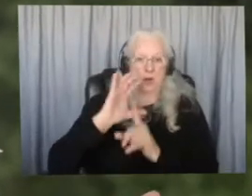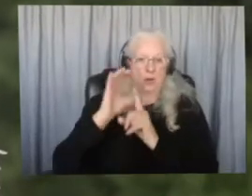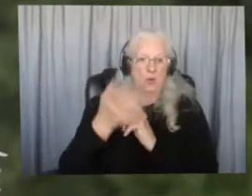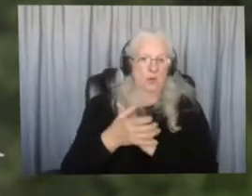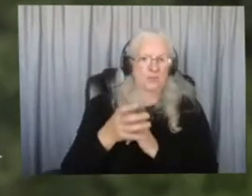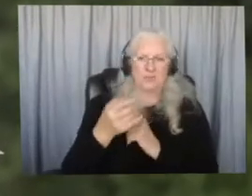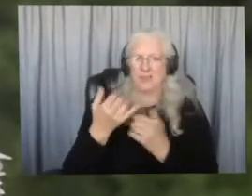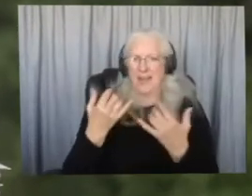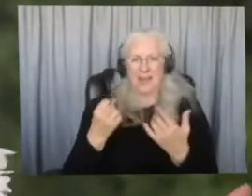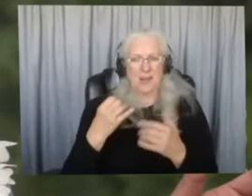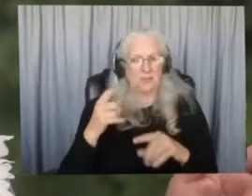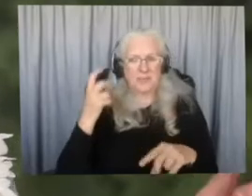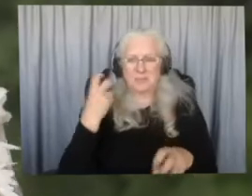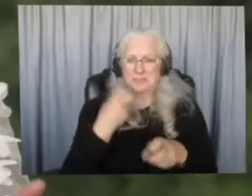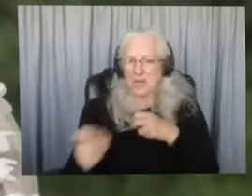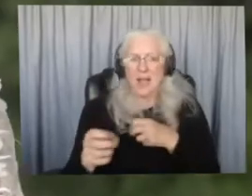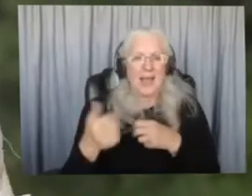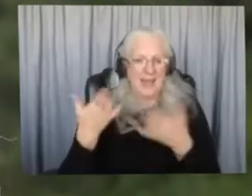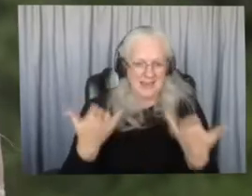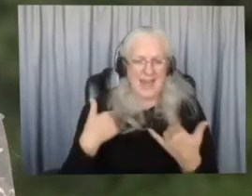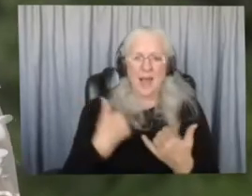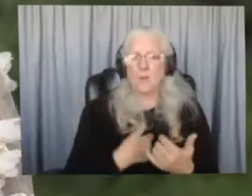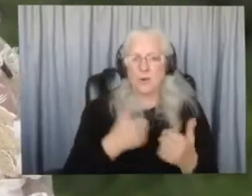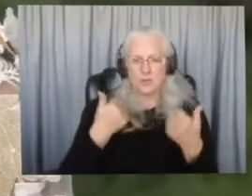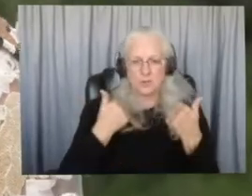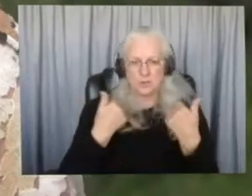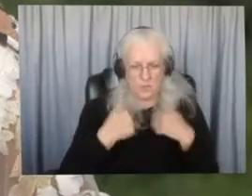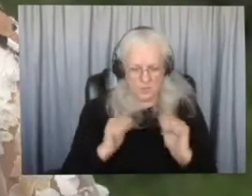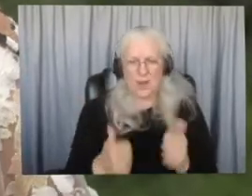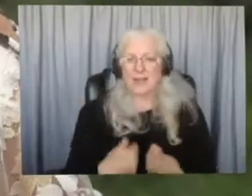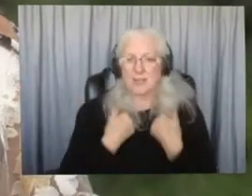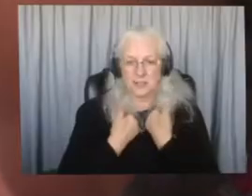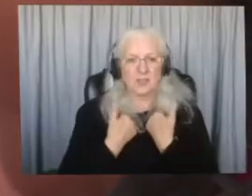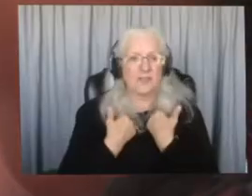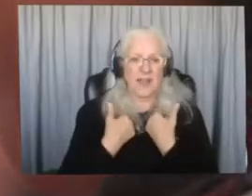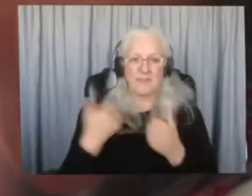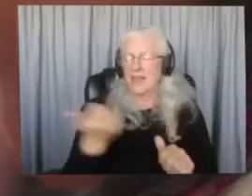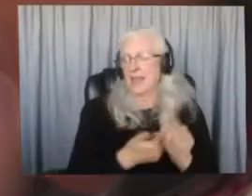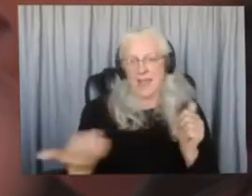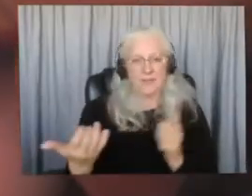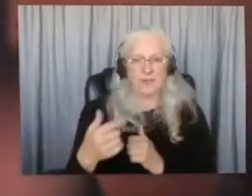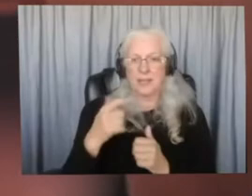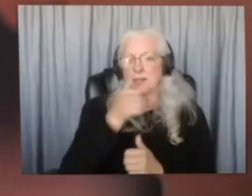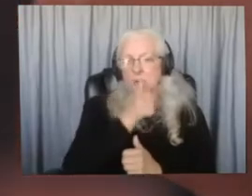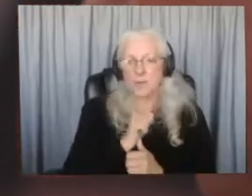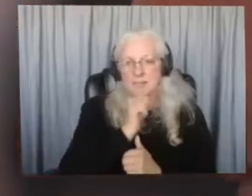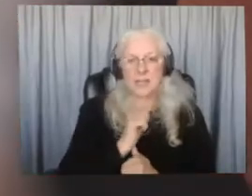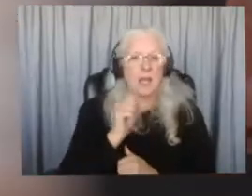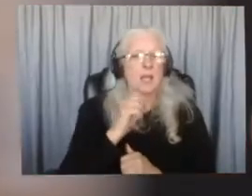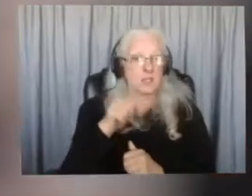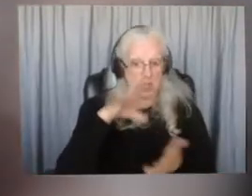to survive everything that we've had to endure. So like learning culture is just a good way to like build